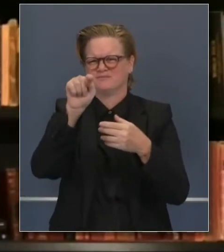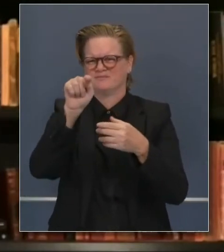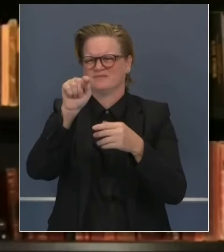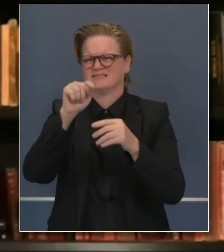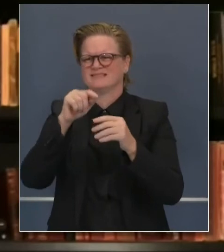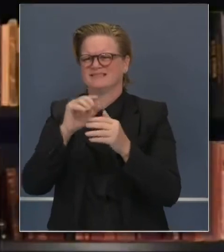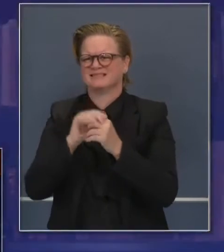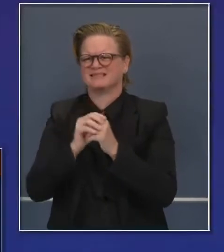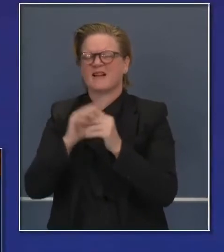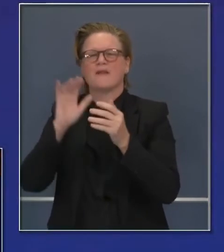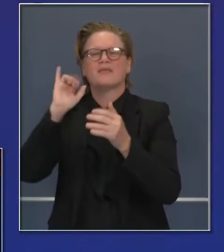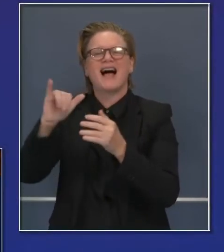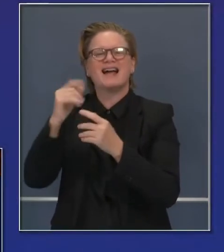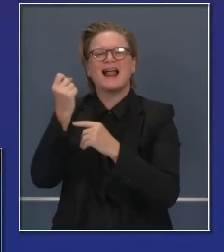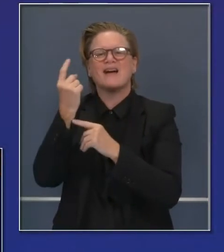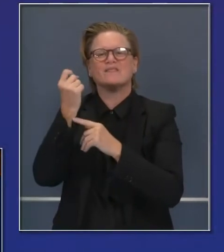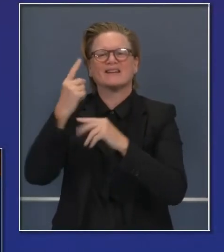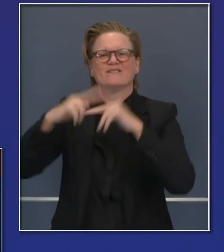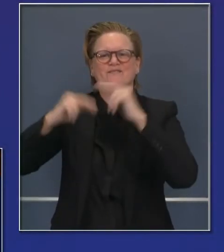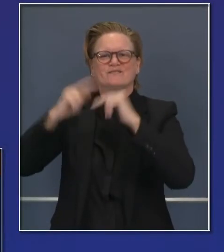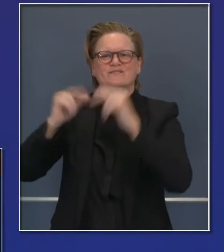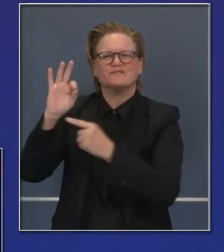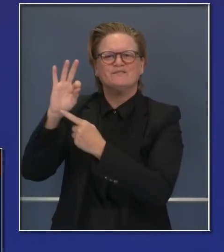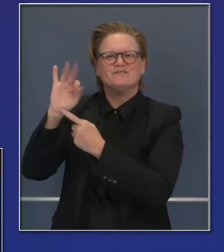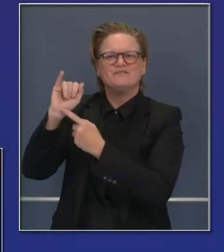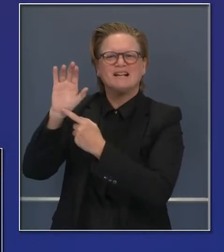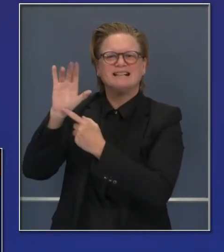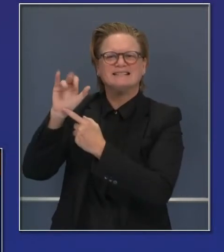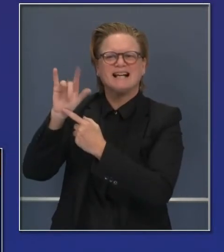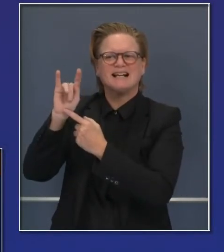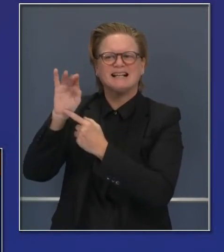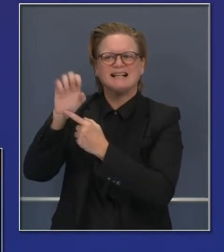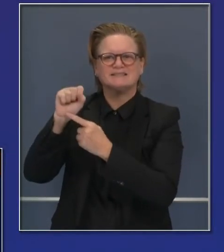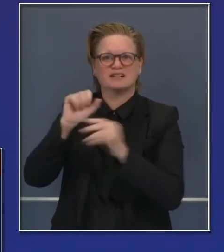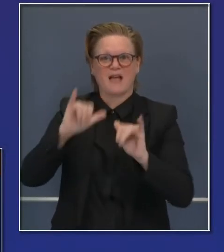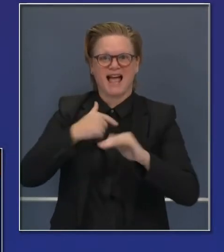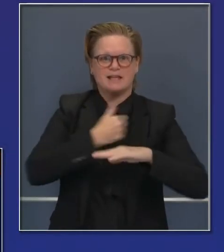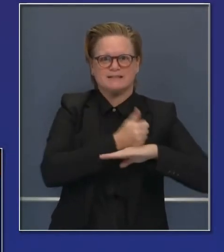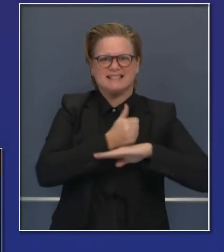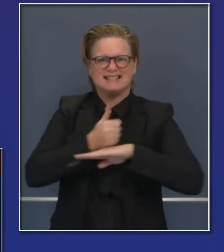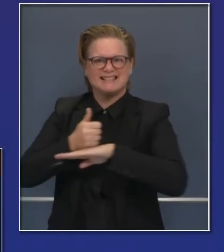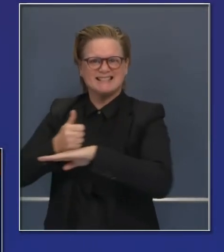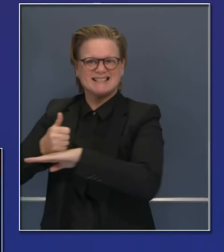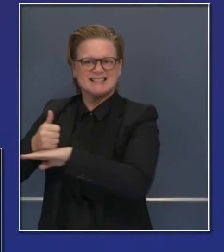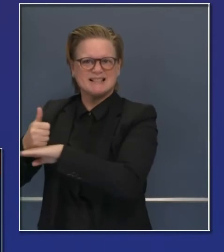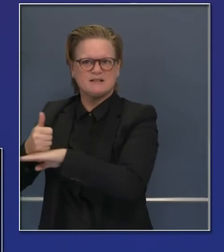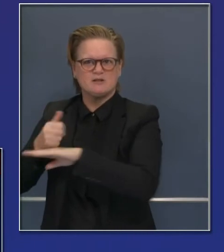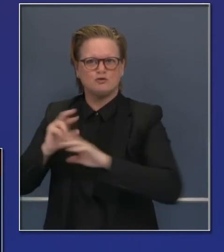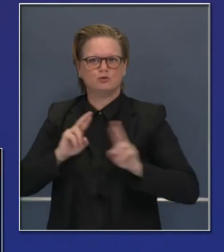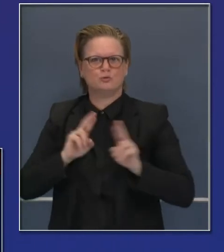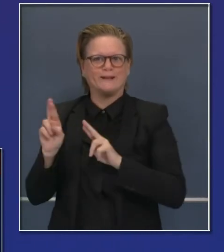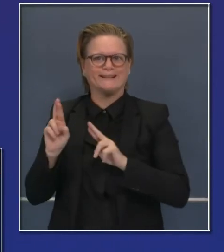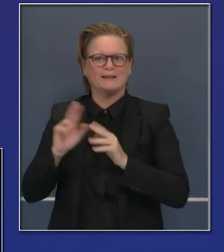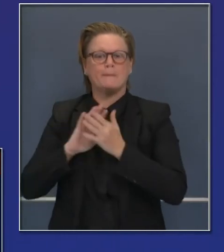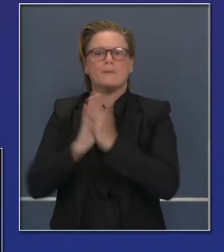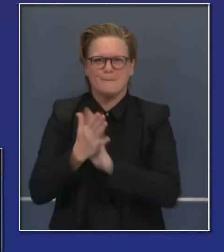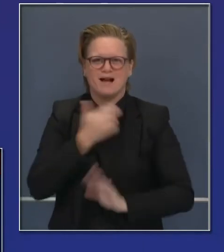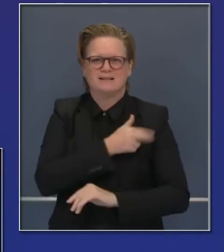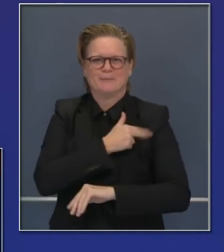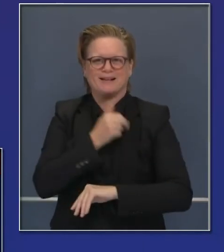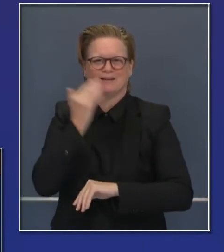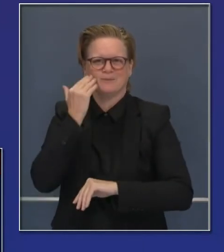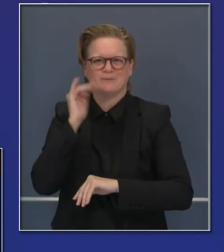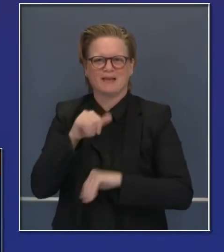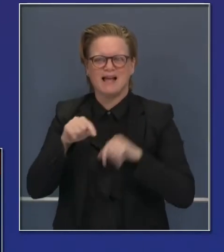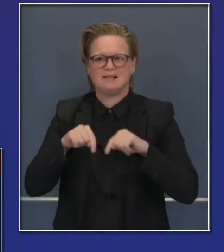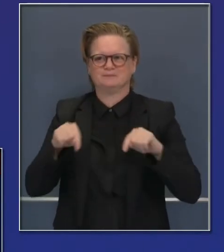I just remind you what we're doing, sort of additive. You'll see that first slide of the 2 that I presented in the 11 surge